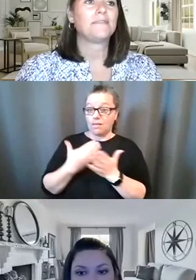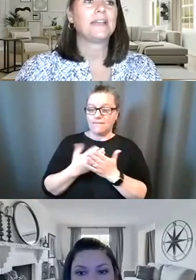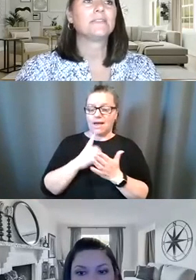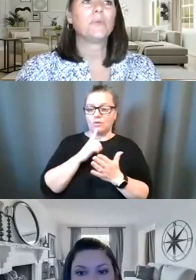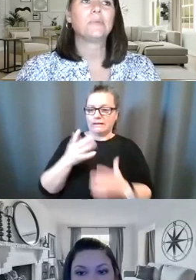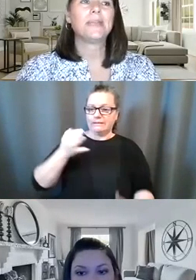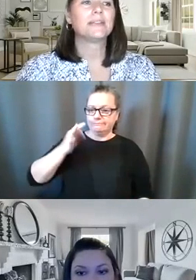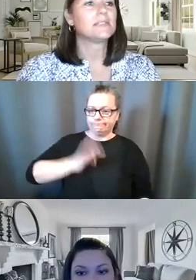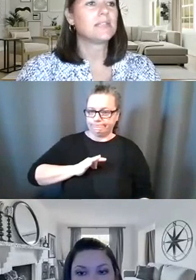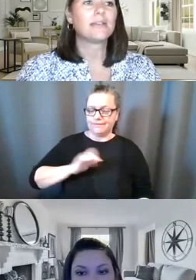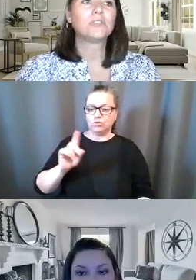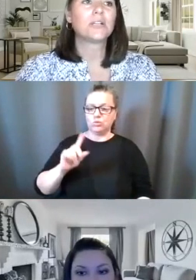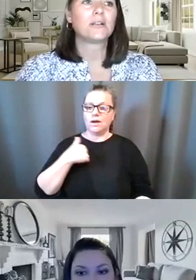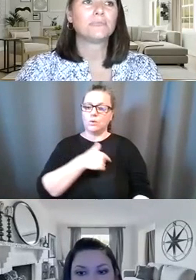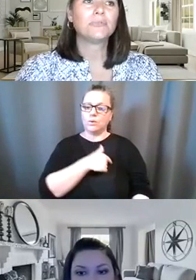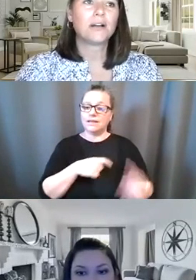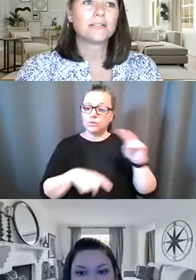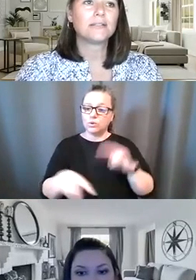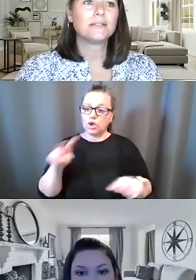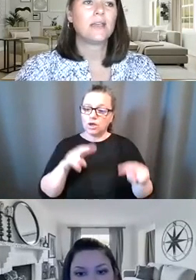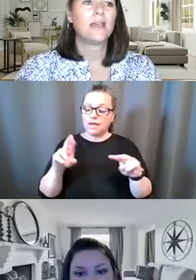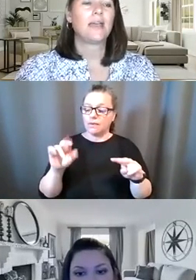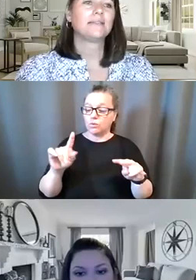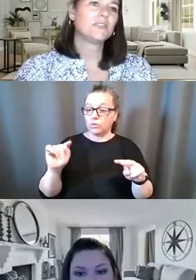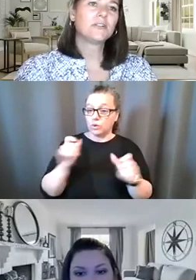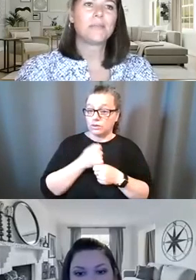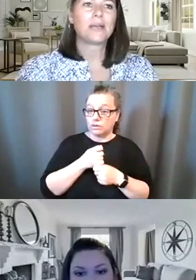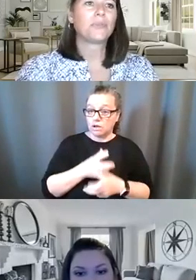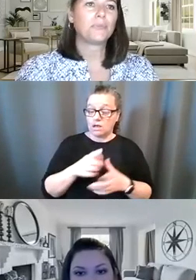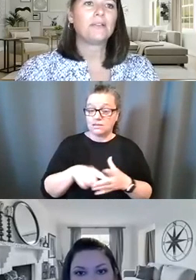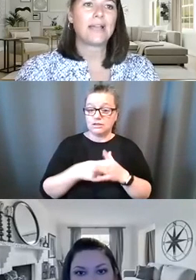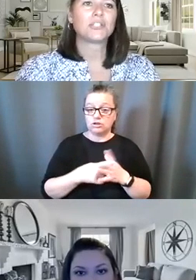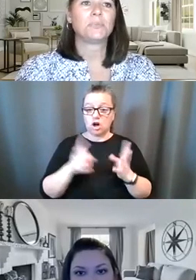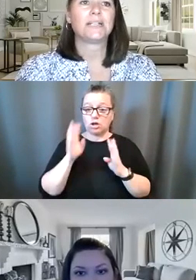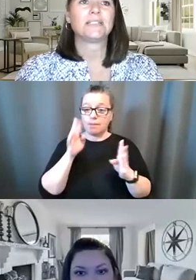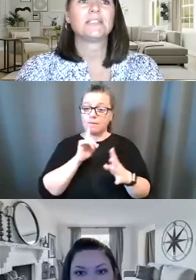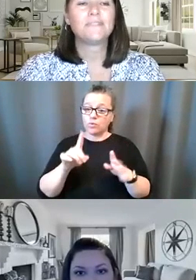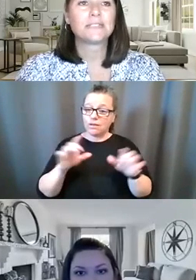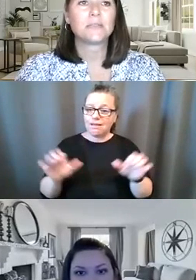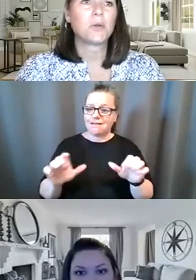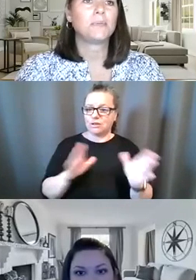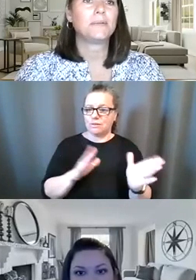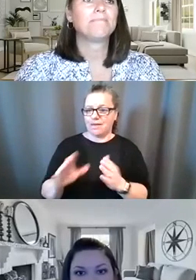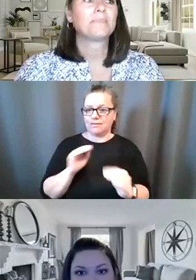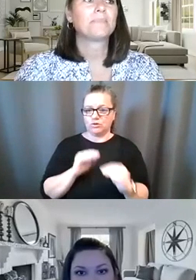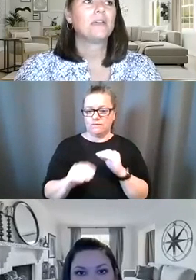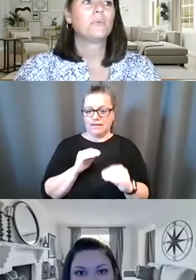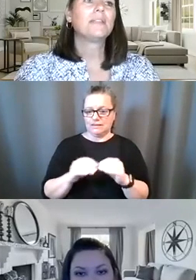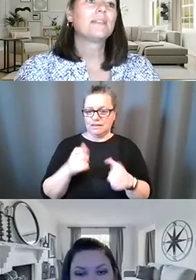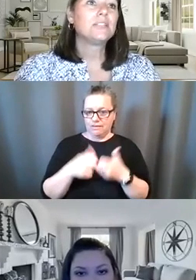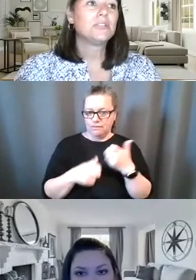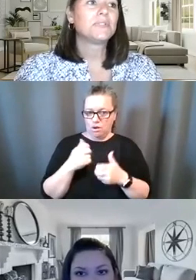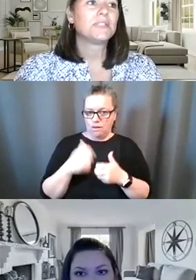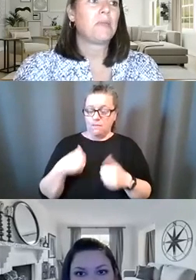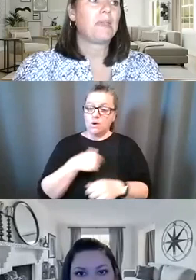off. It's where we get to take a look at our root causes and start coming up with real action plans to fix the problem. We